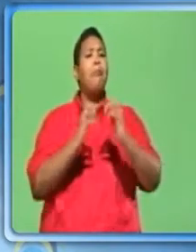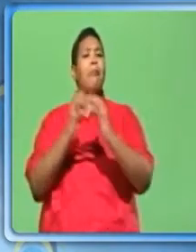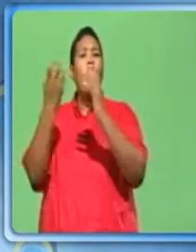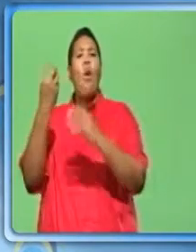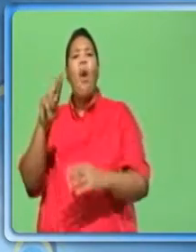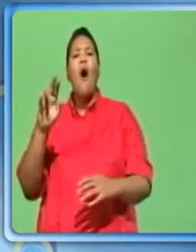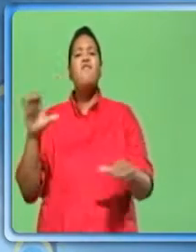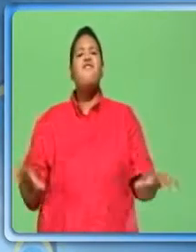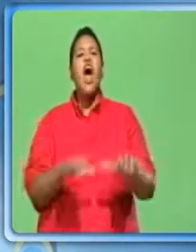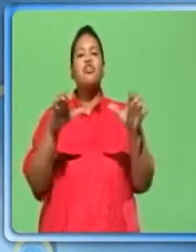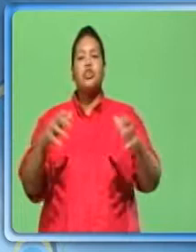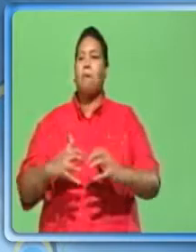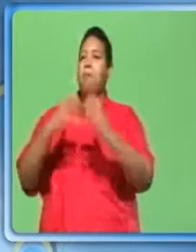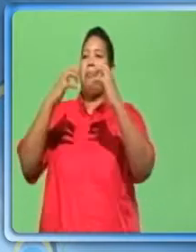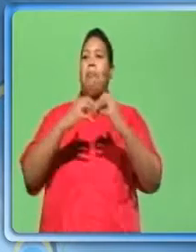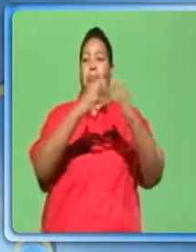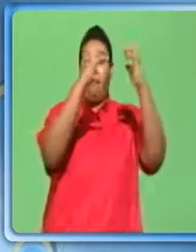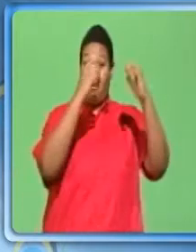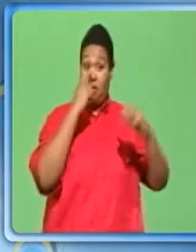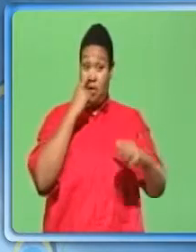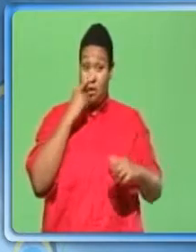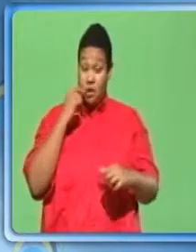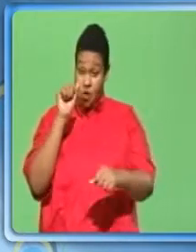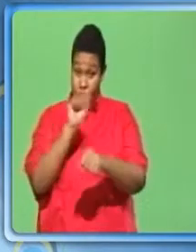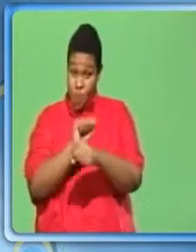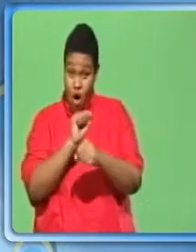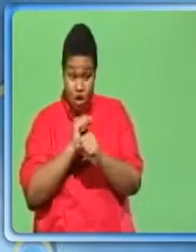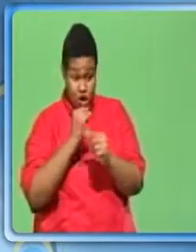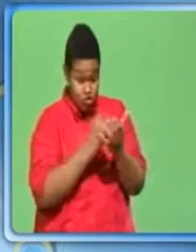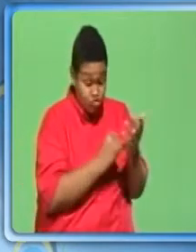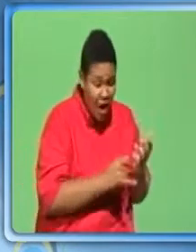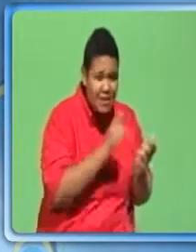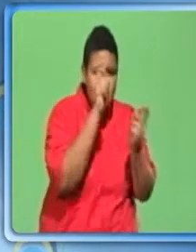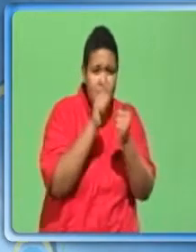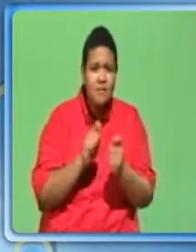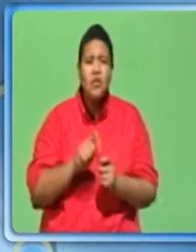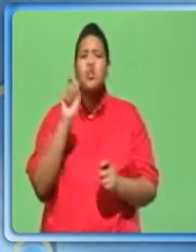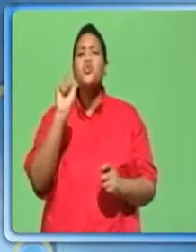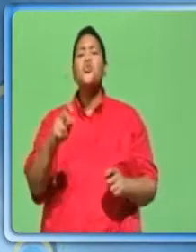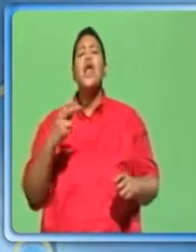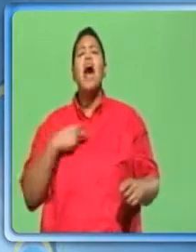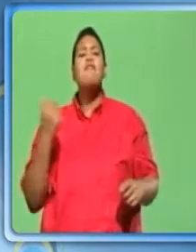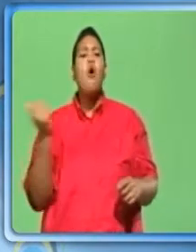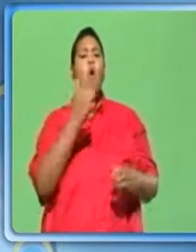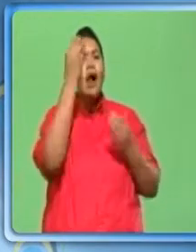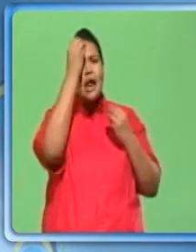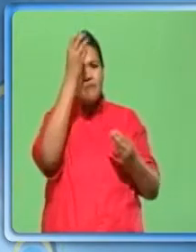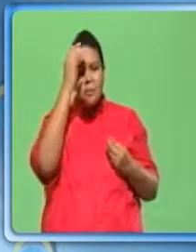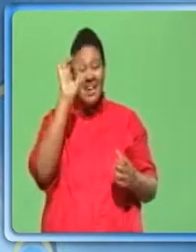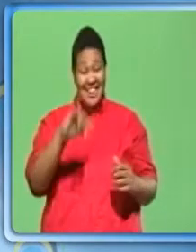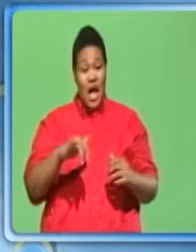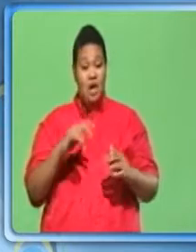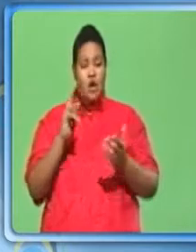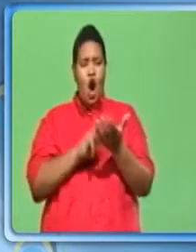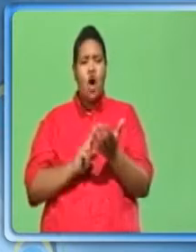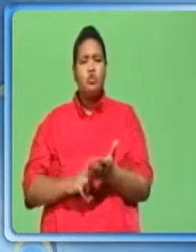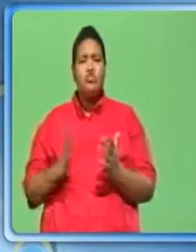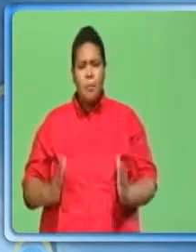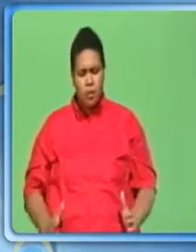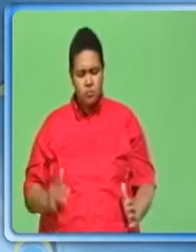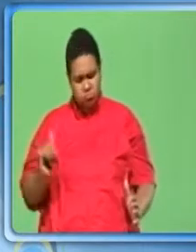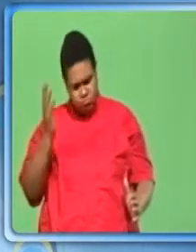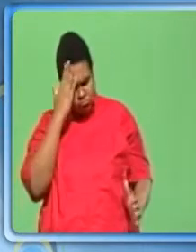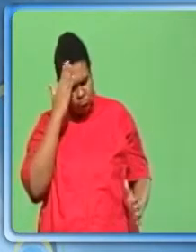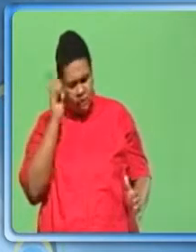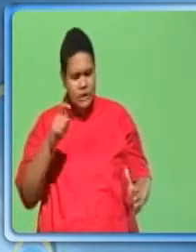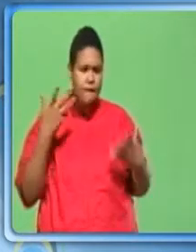industrial. The working drawings and specifications should contain all the information that the contractor needs to complete